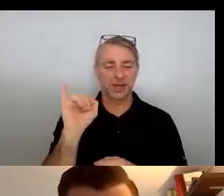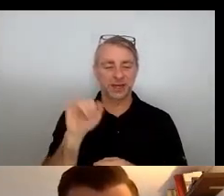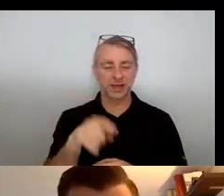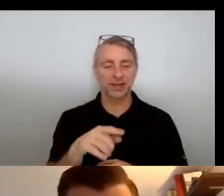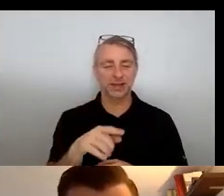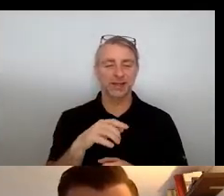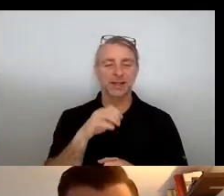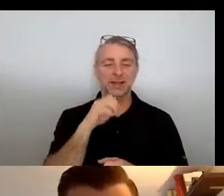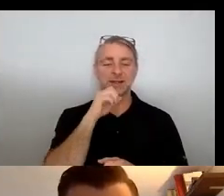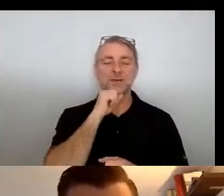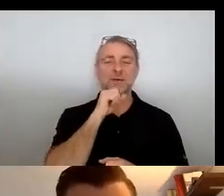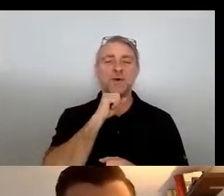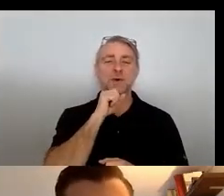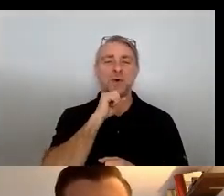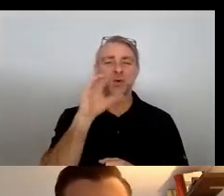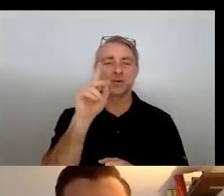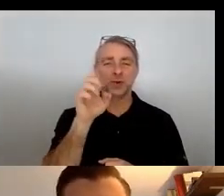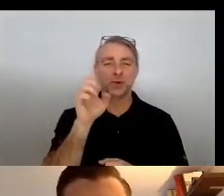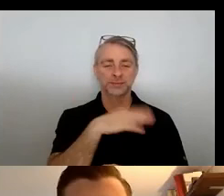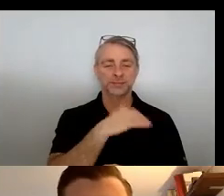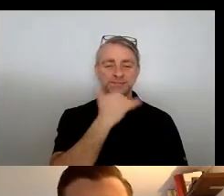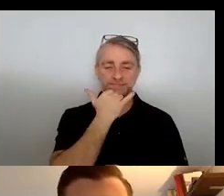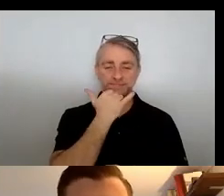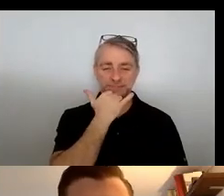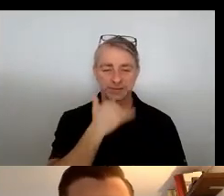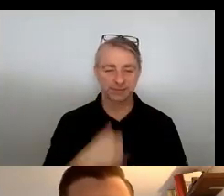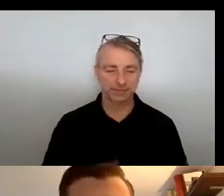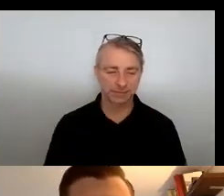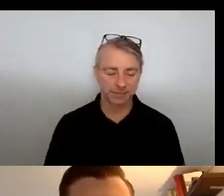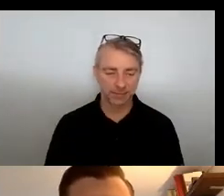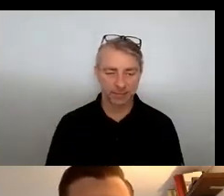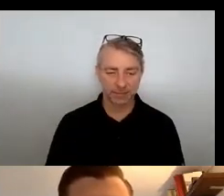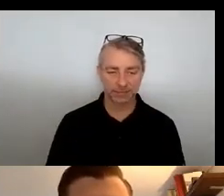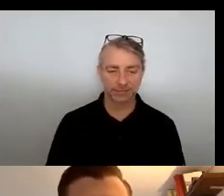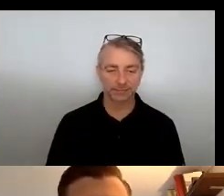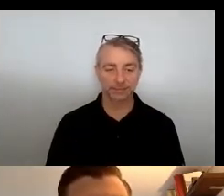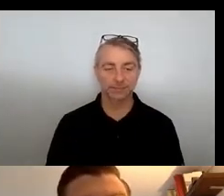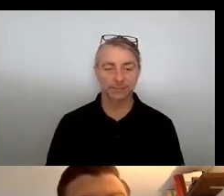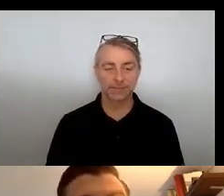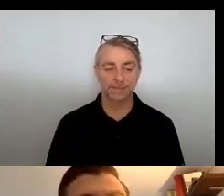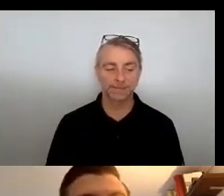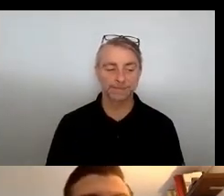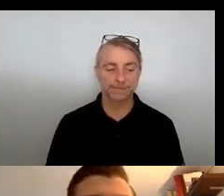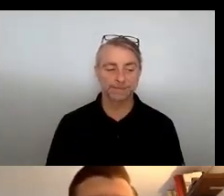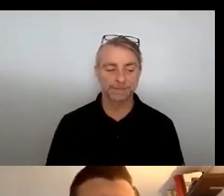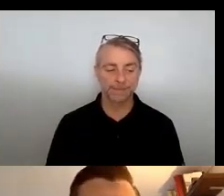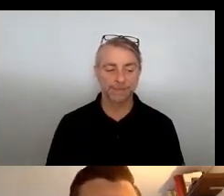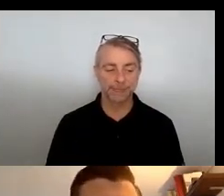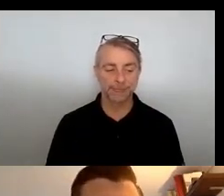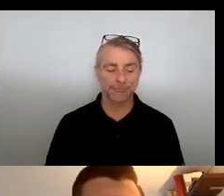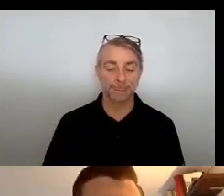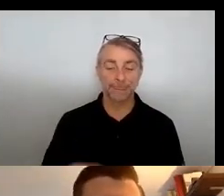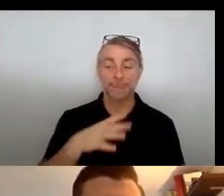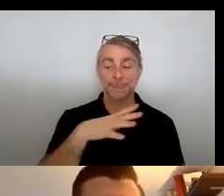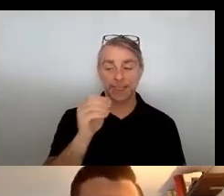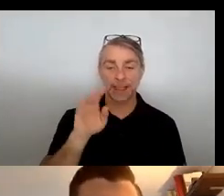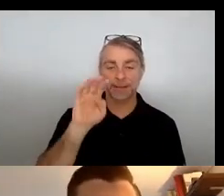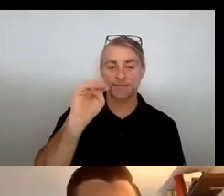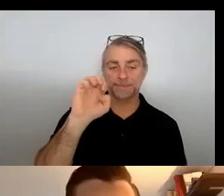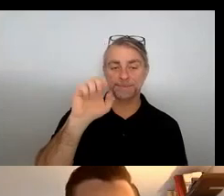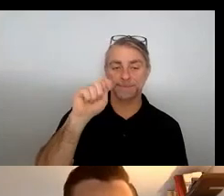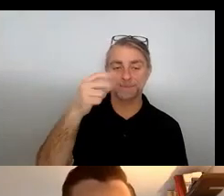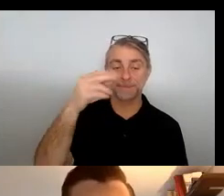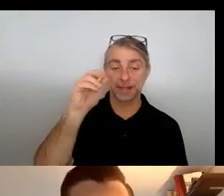from some of Josh's code, I think. So we'll edit that out. And then specifying the method. So it's really, you need